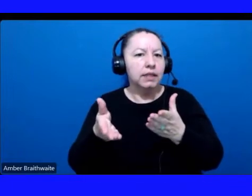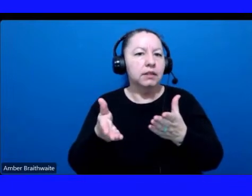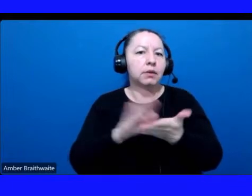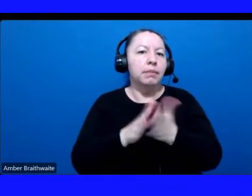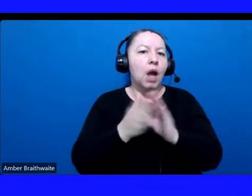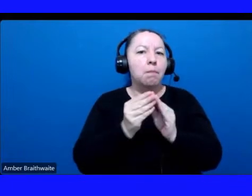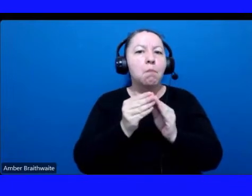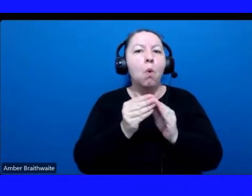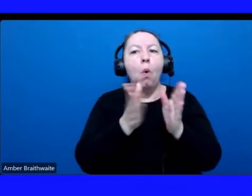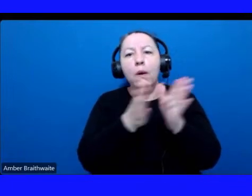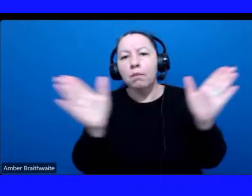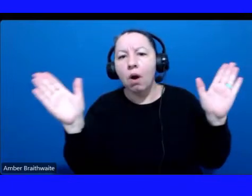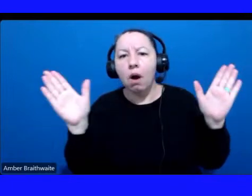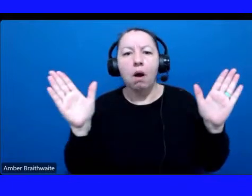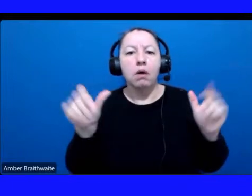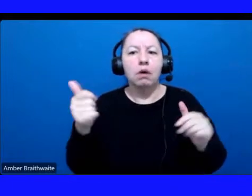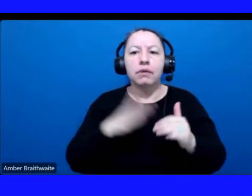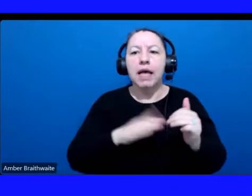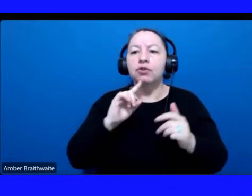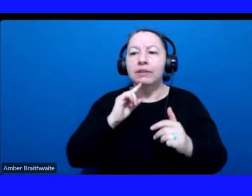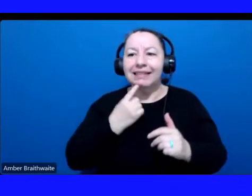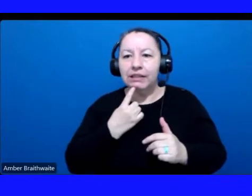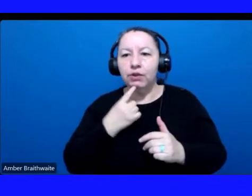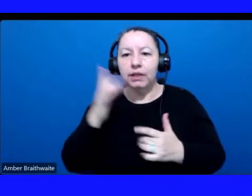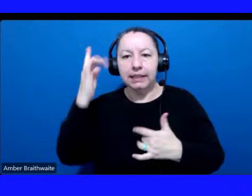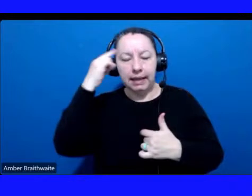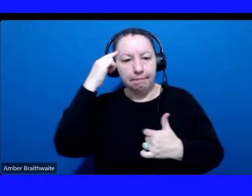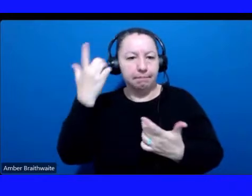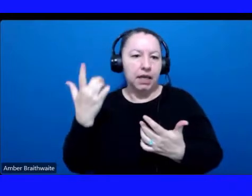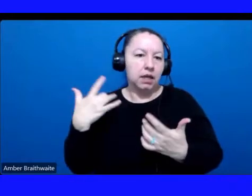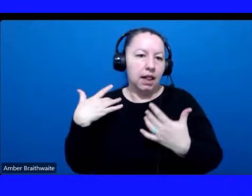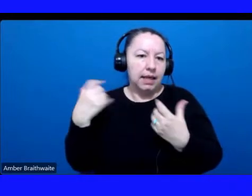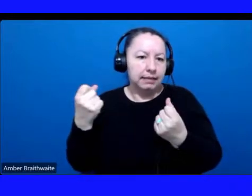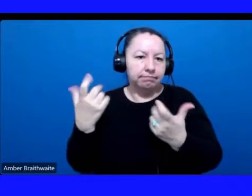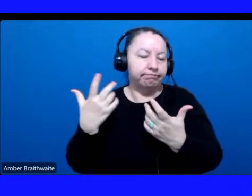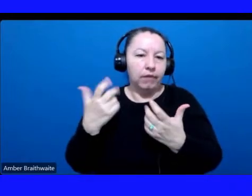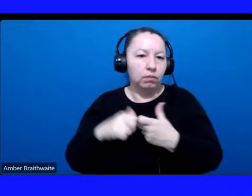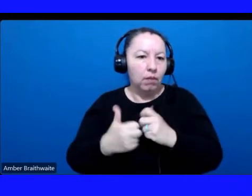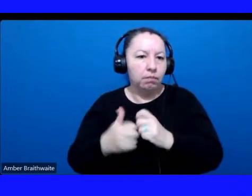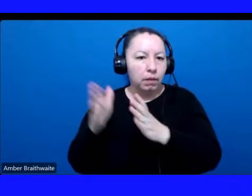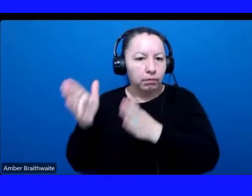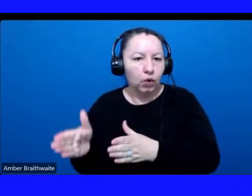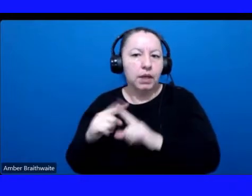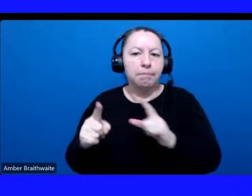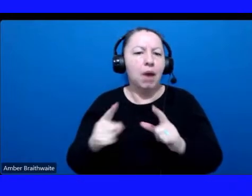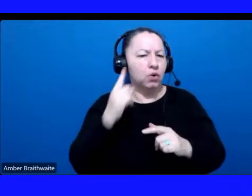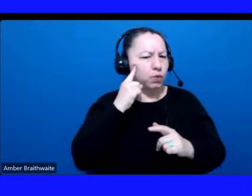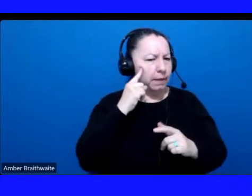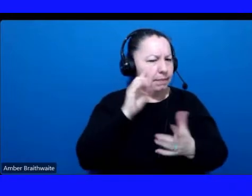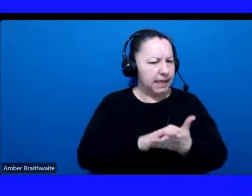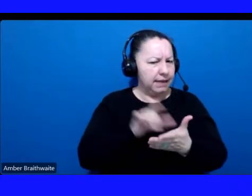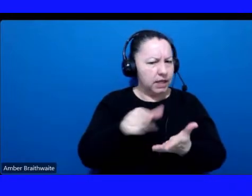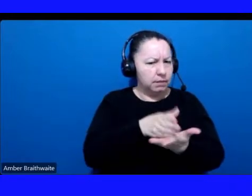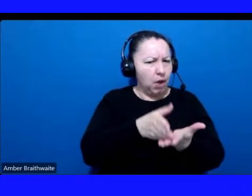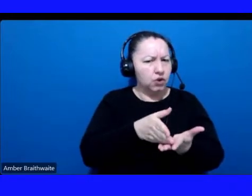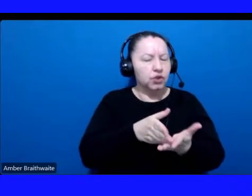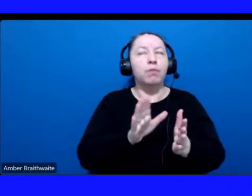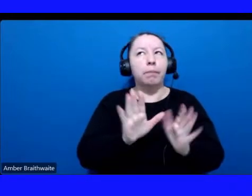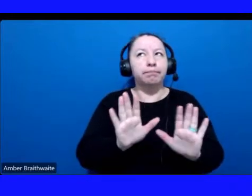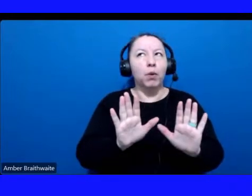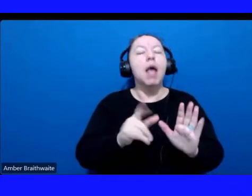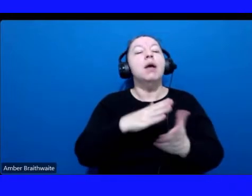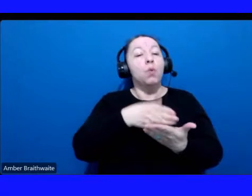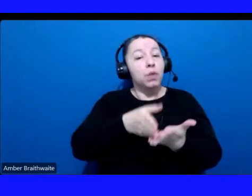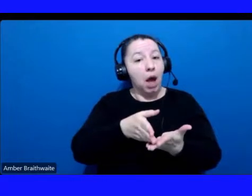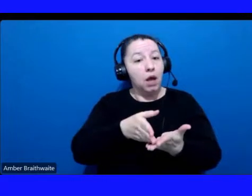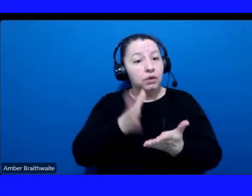because of the Brad H agreement, they are required to have office location and frankly prime spots in all 5 boroughs. So that's a significant expense of the